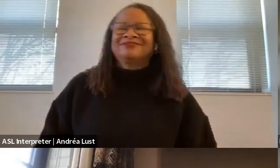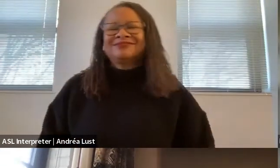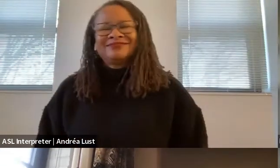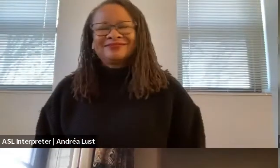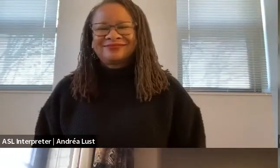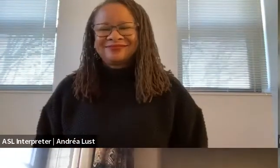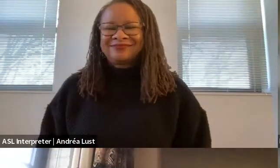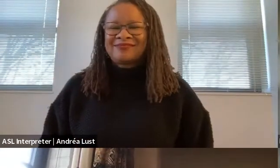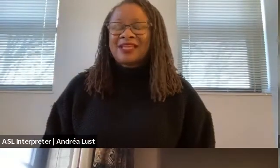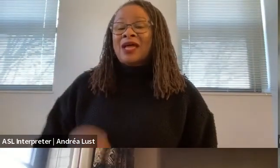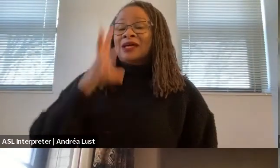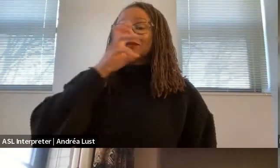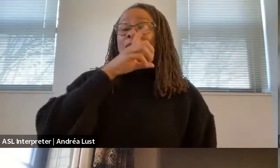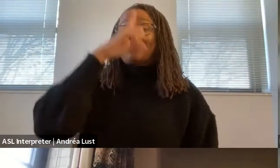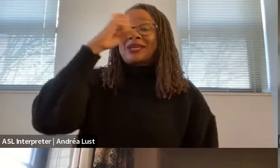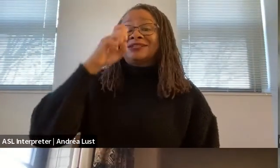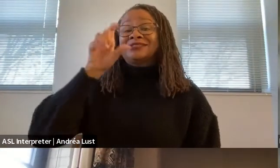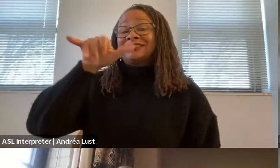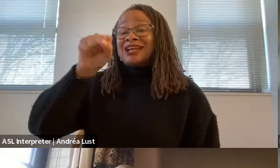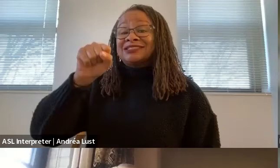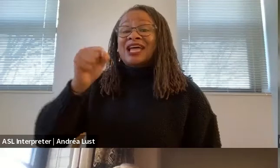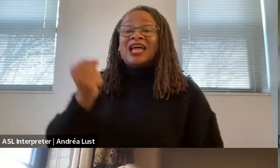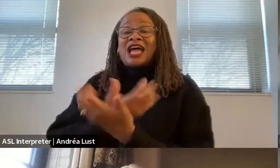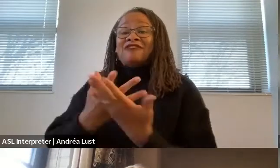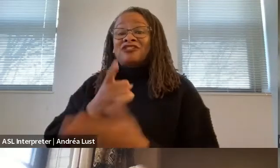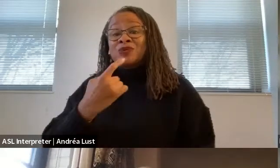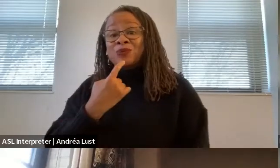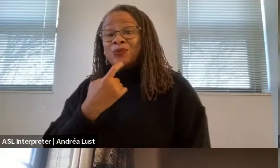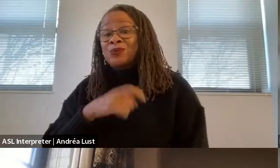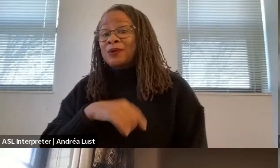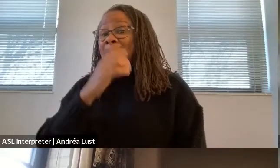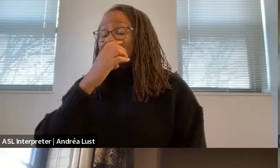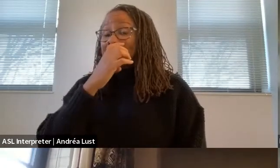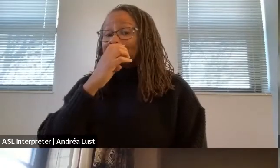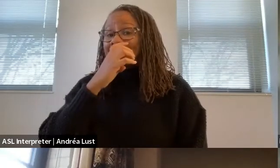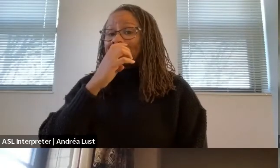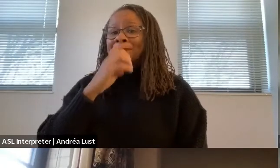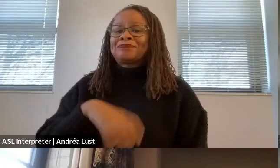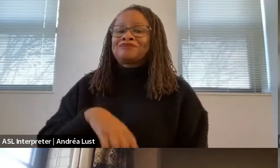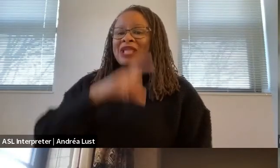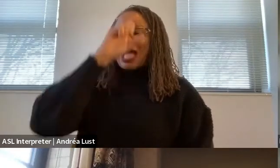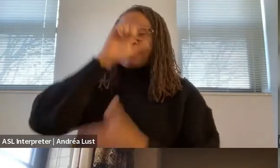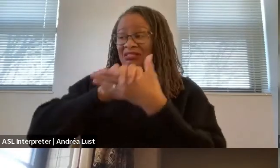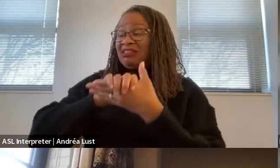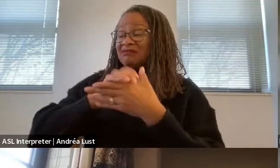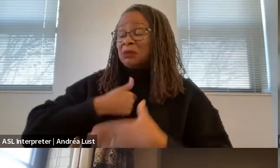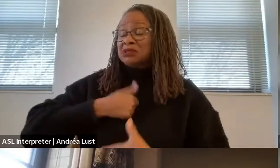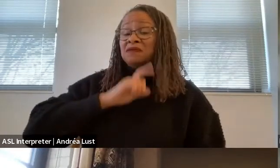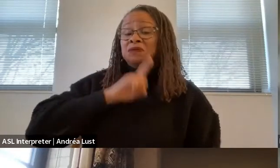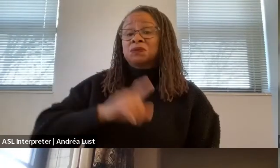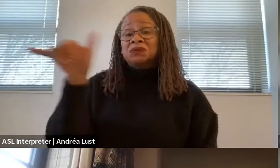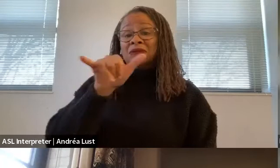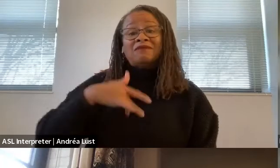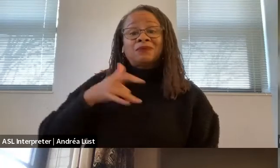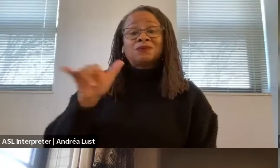I mean, it's weird because, like, yes, I everything that you just said, I believe is true.